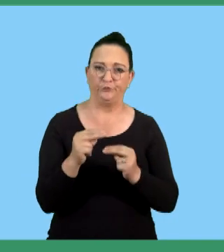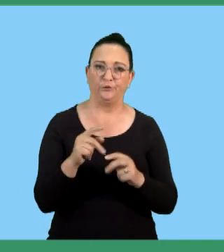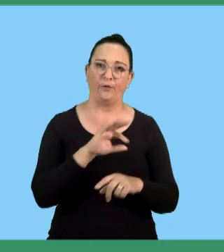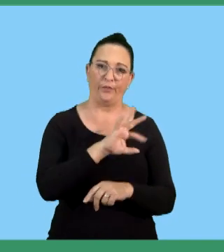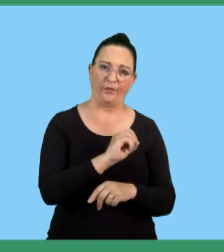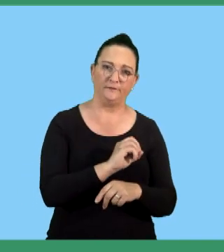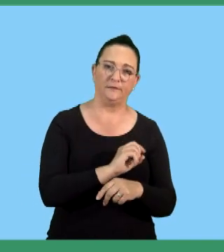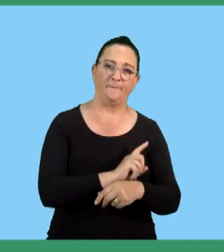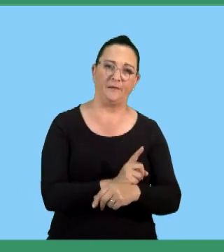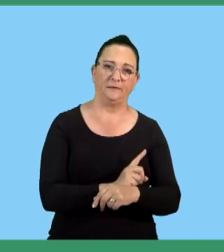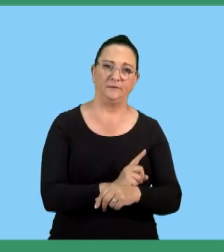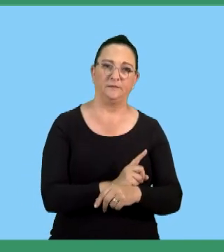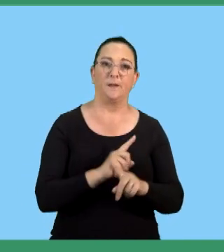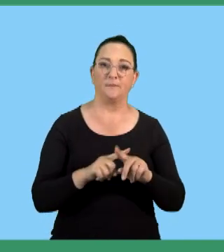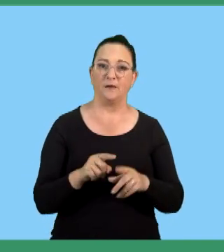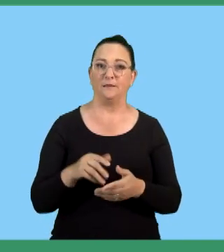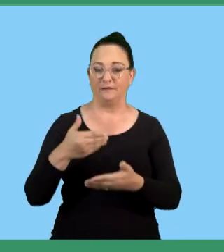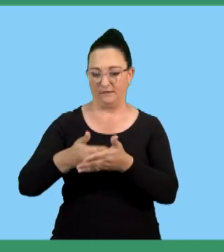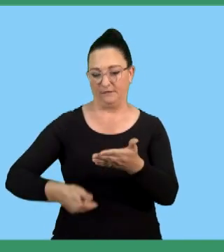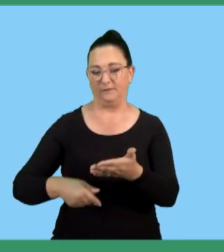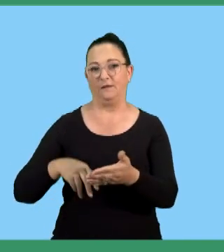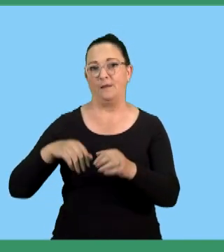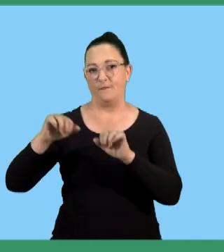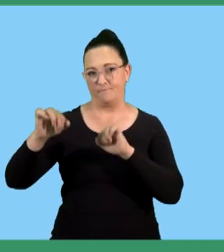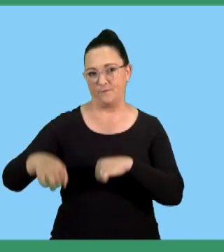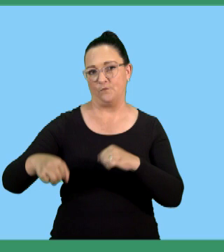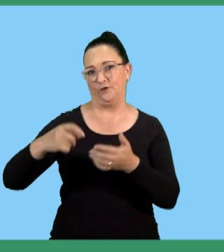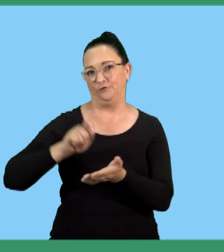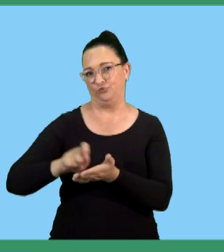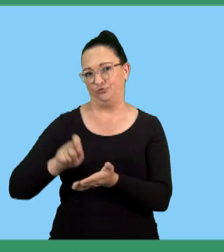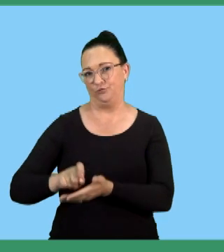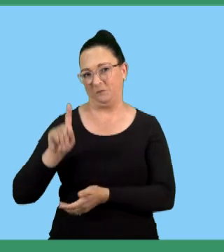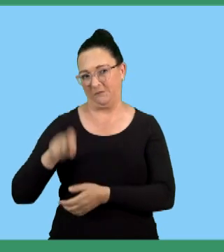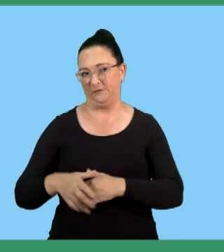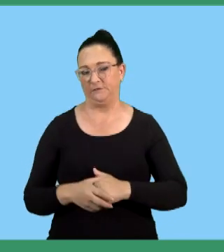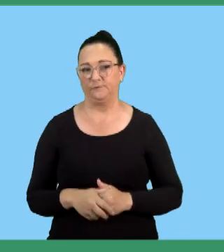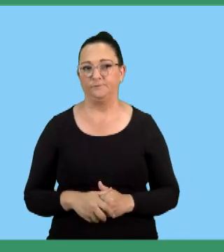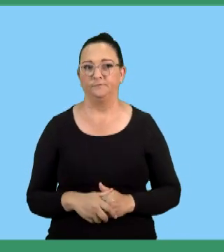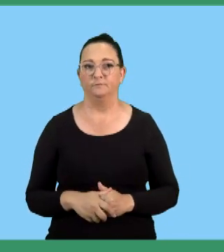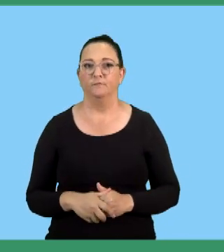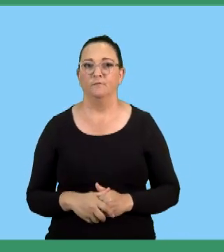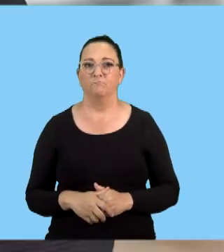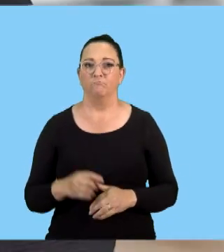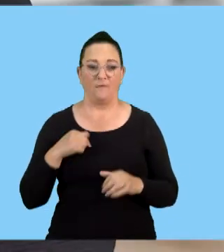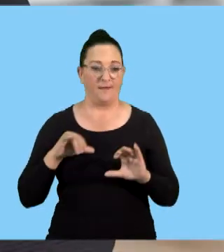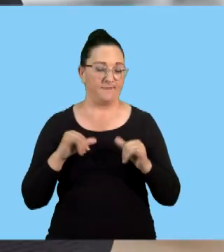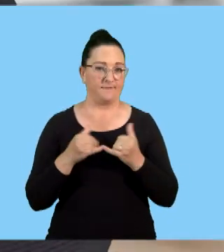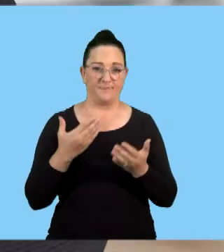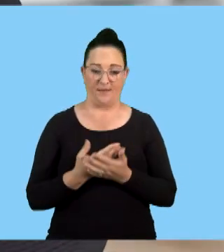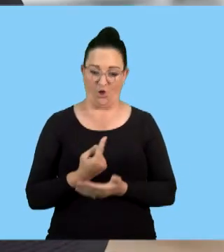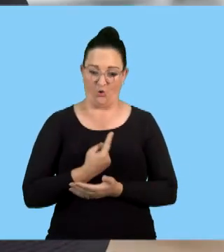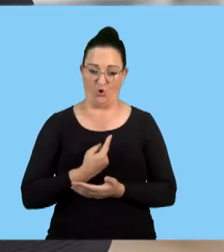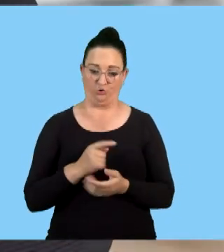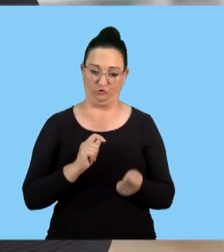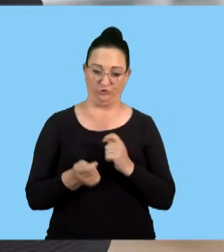minutes, but by written agreement. This takes us back to what I said to say, as an employer, I cannot make any changes